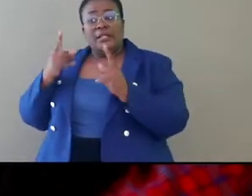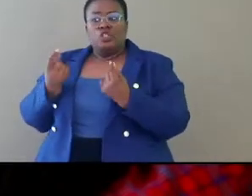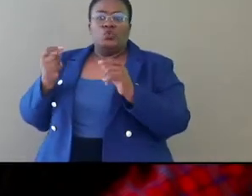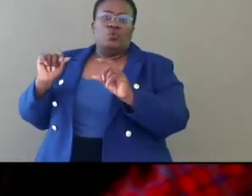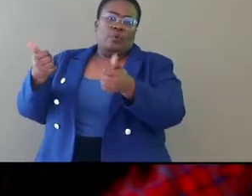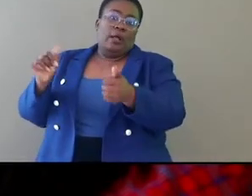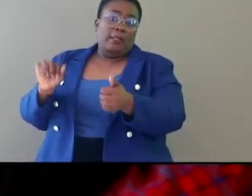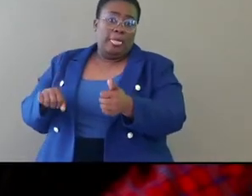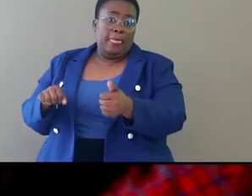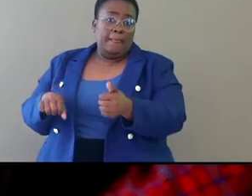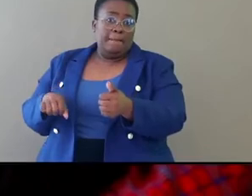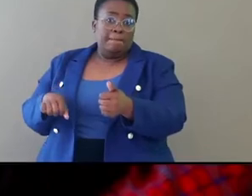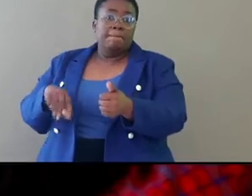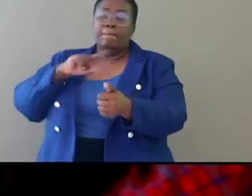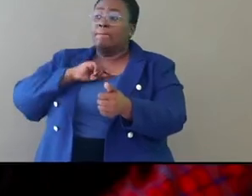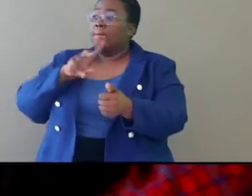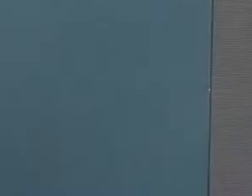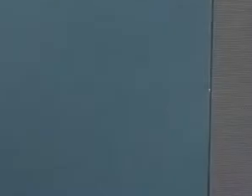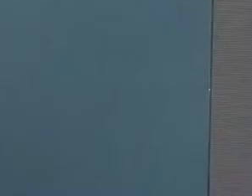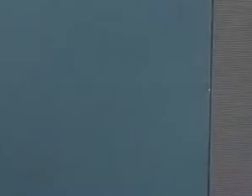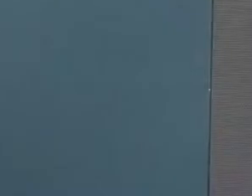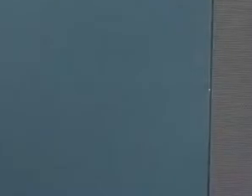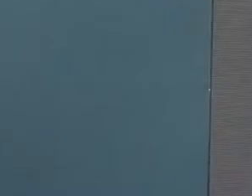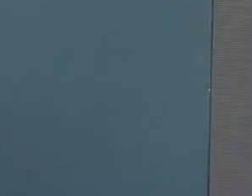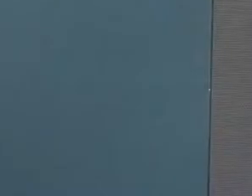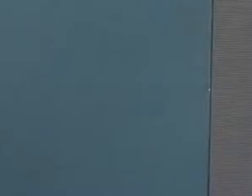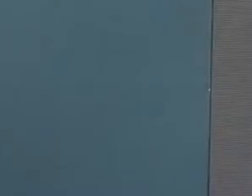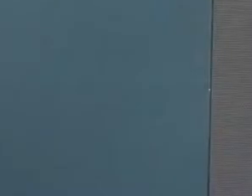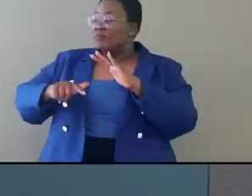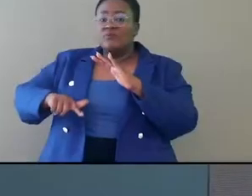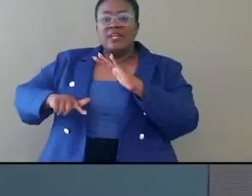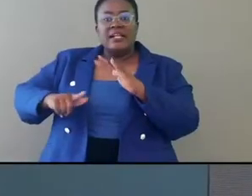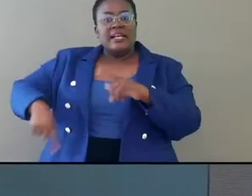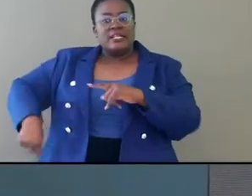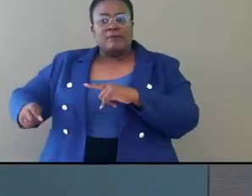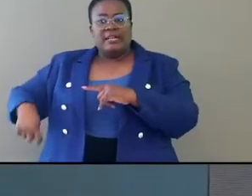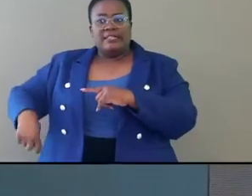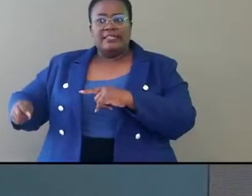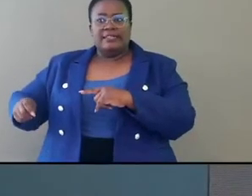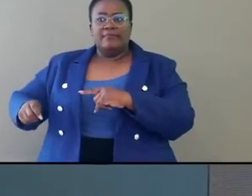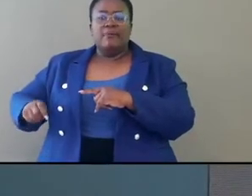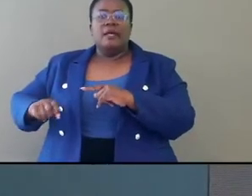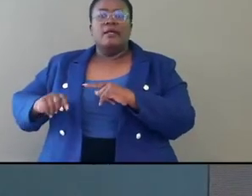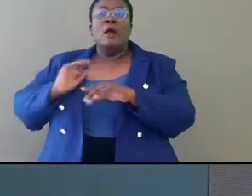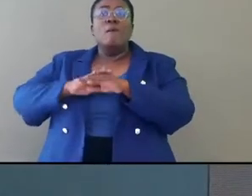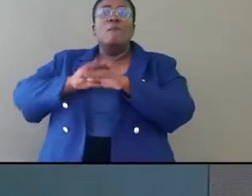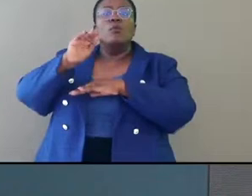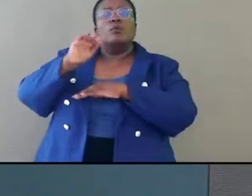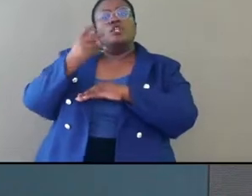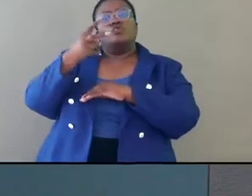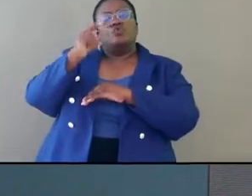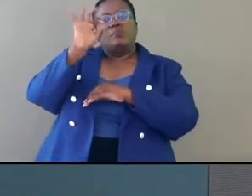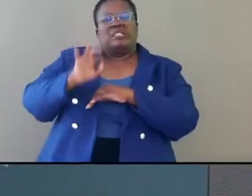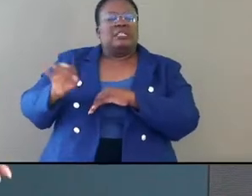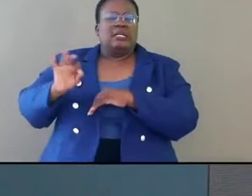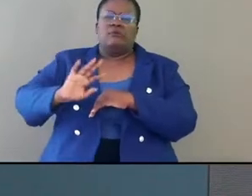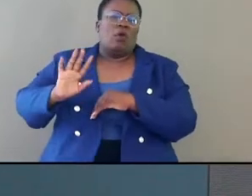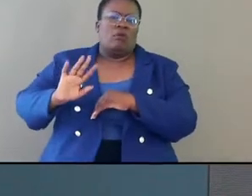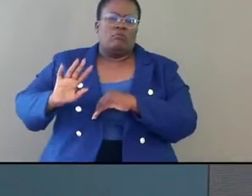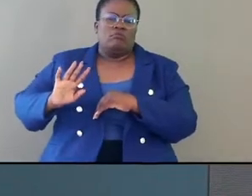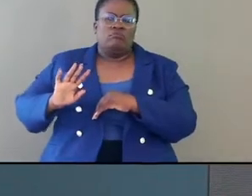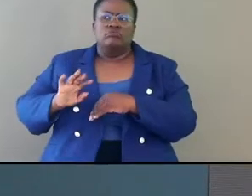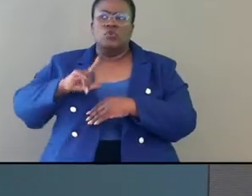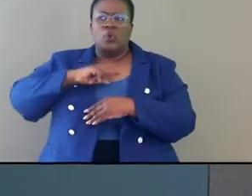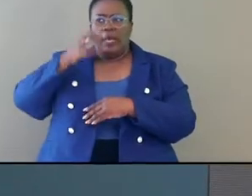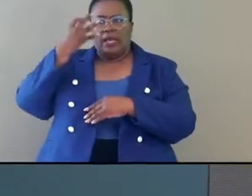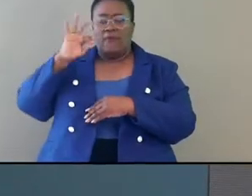very well and DSD is underspending is not underspending by more than 2% so we put a 2% threshold because